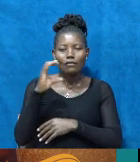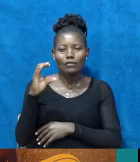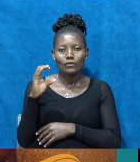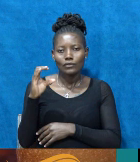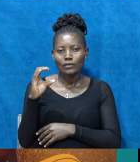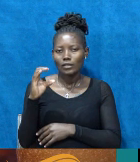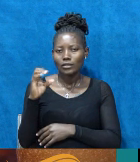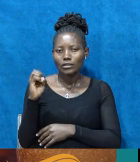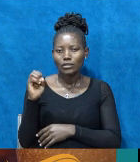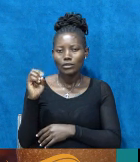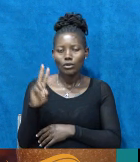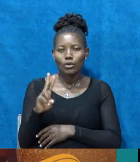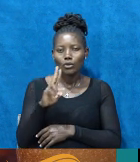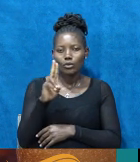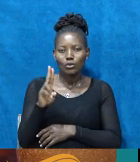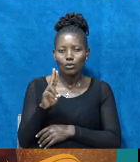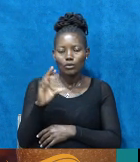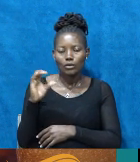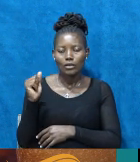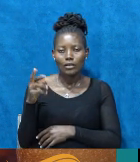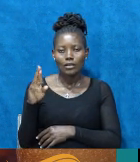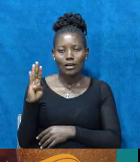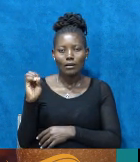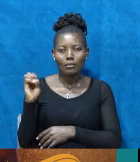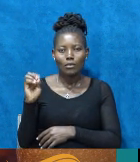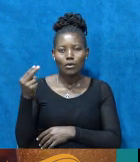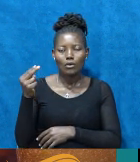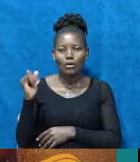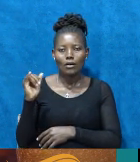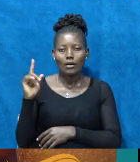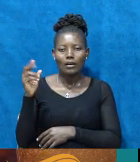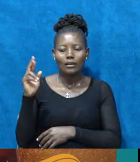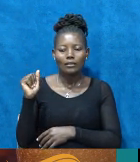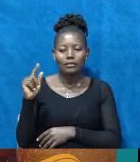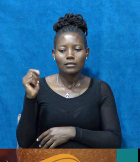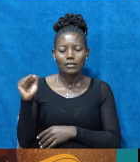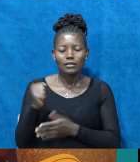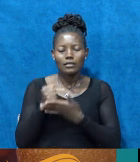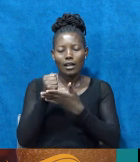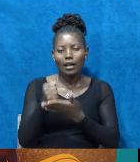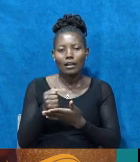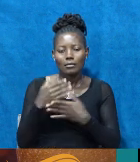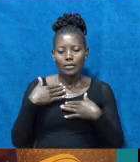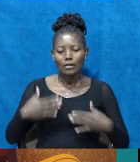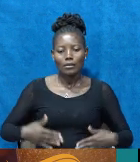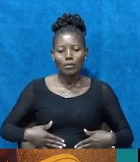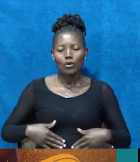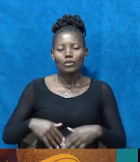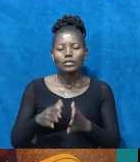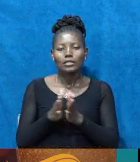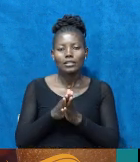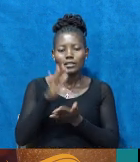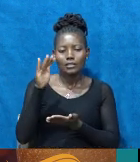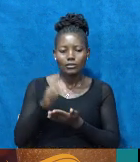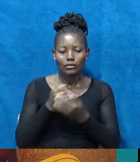will also find that adequate carbohydrate intake provides the body with the energy and the fuel for any activity, and